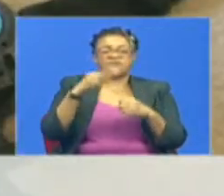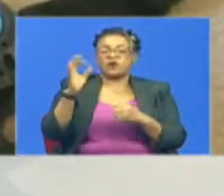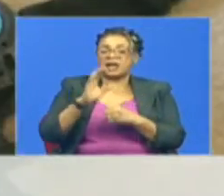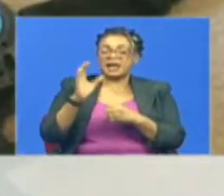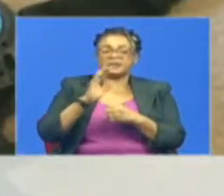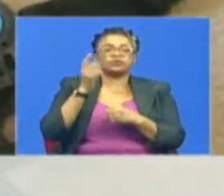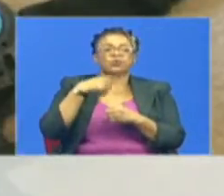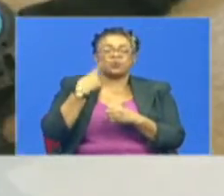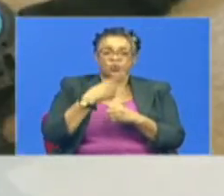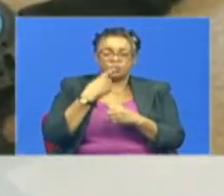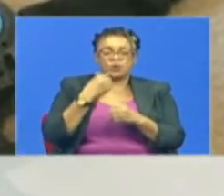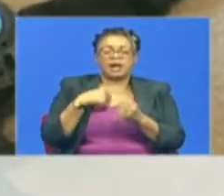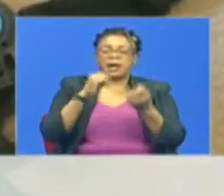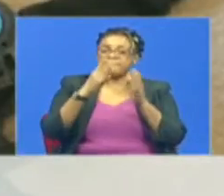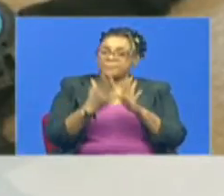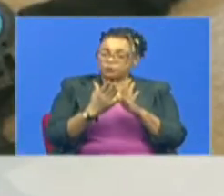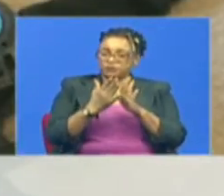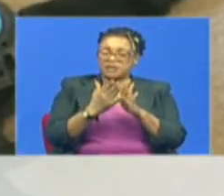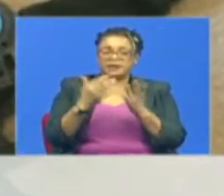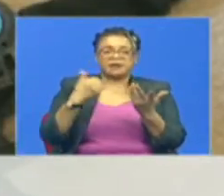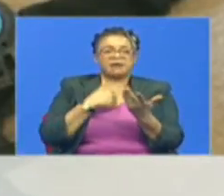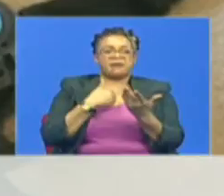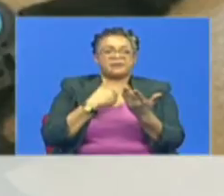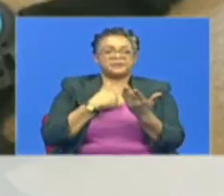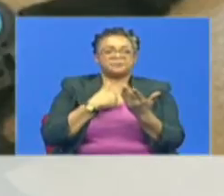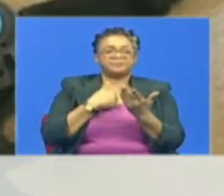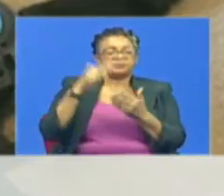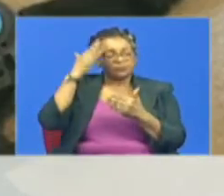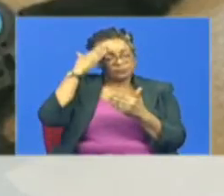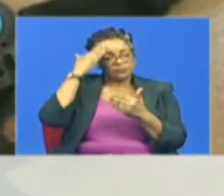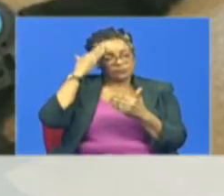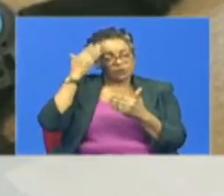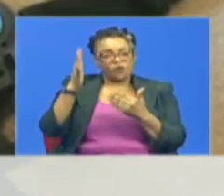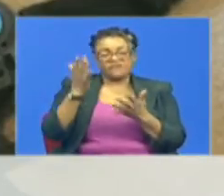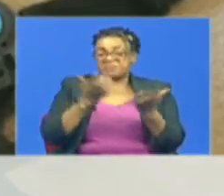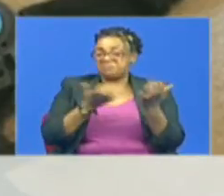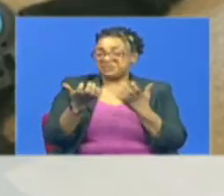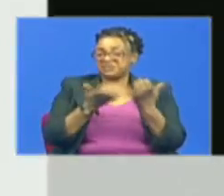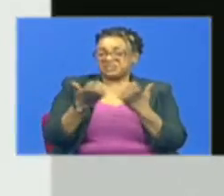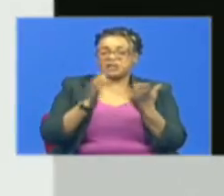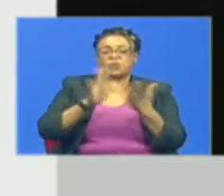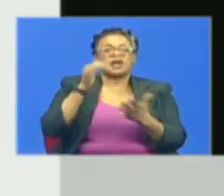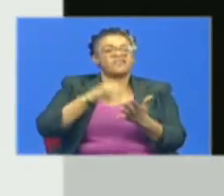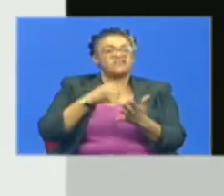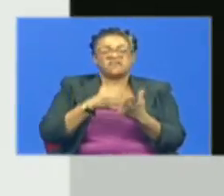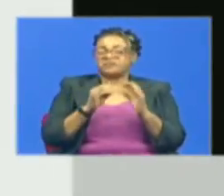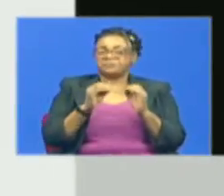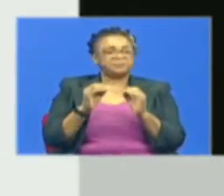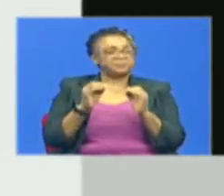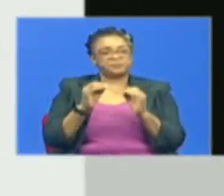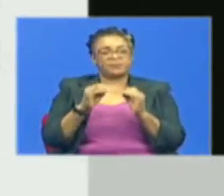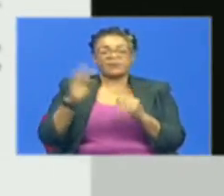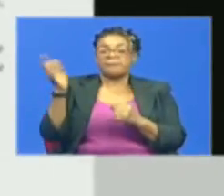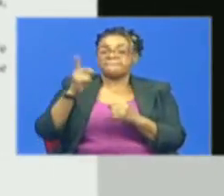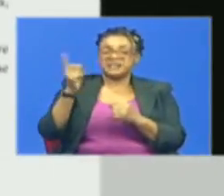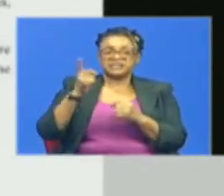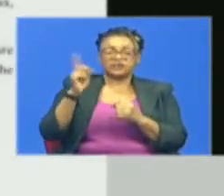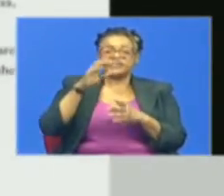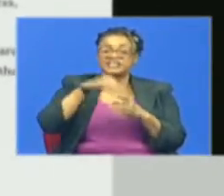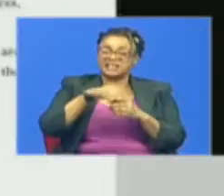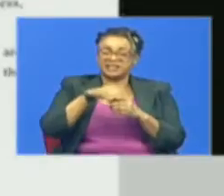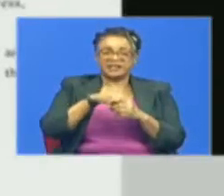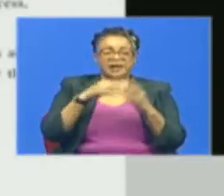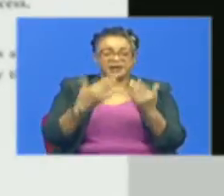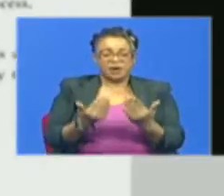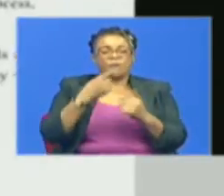had approached him and had no prior knowledge of the kind of business they were involved in. The Ministry of Interior,